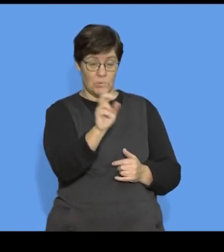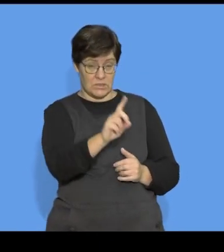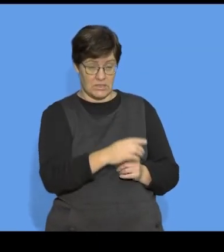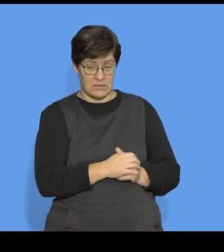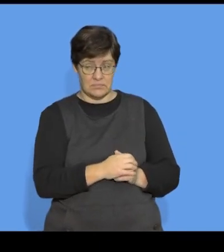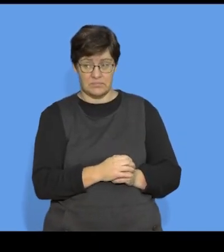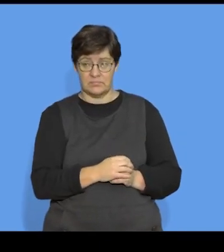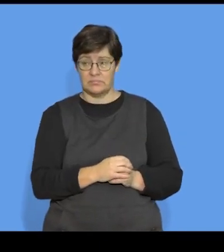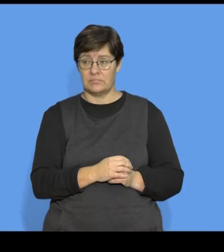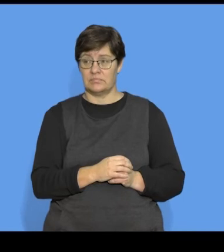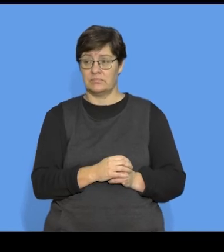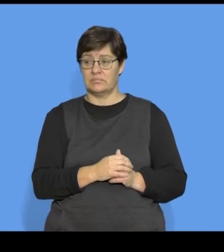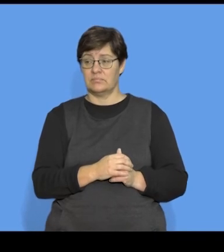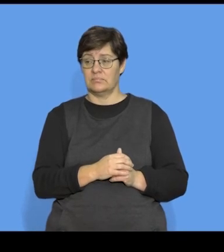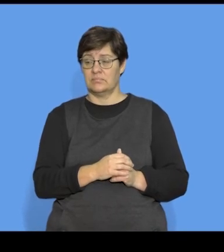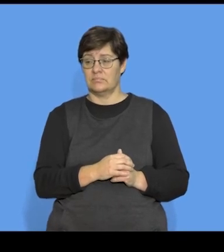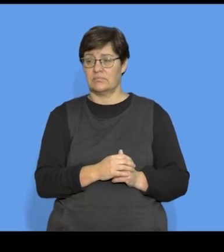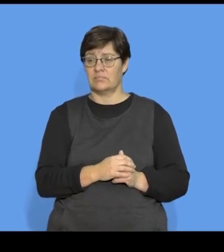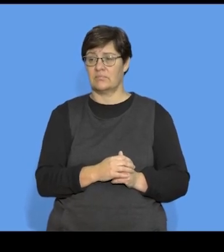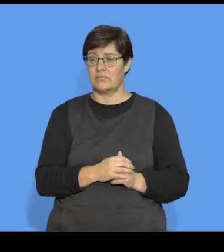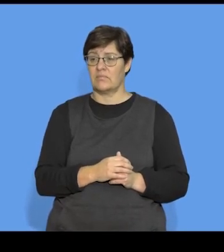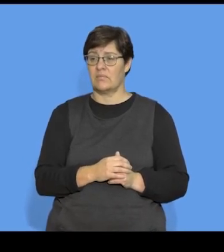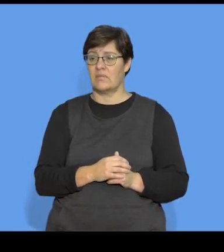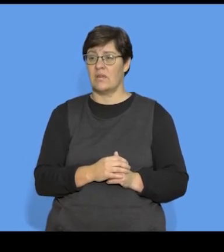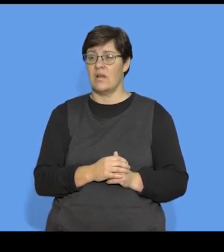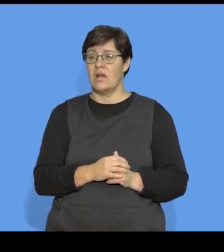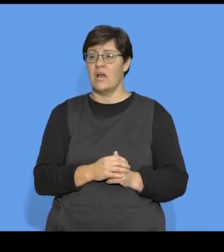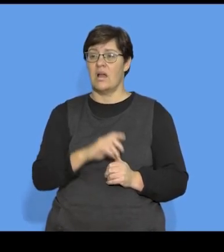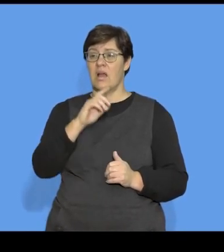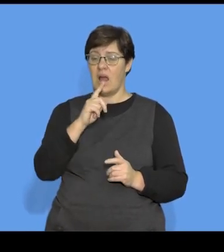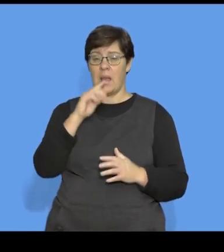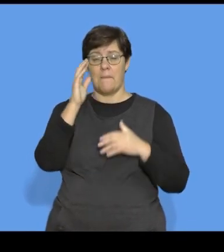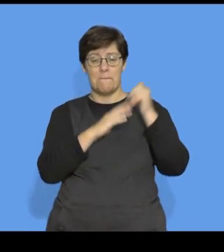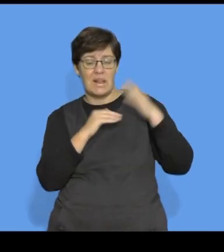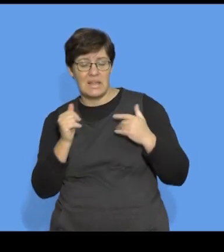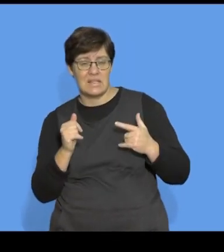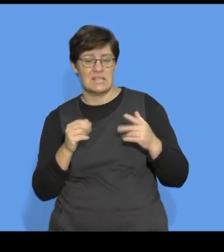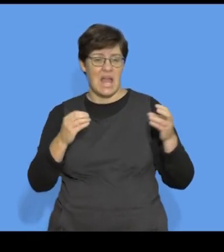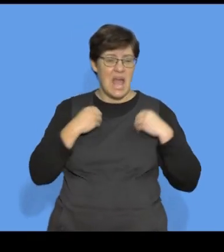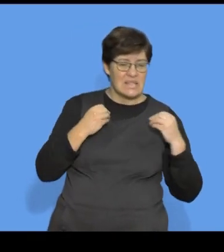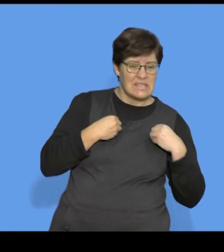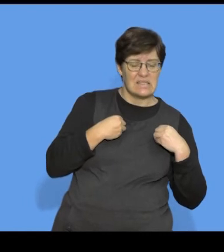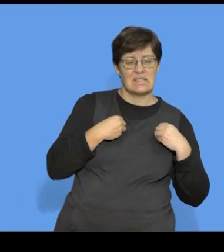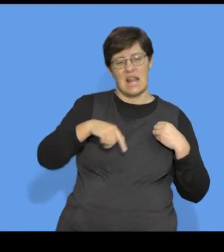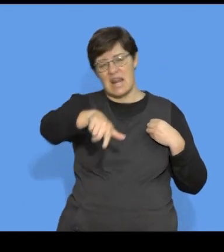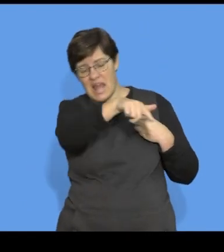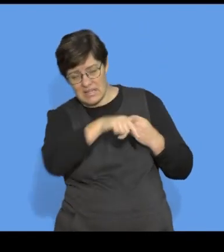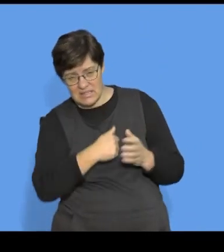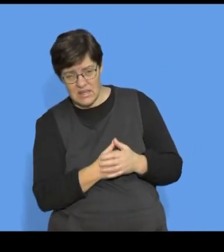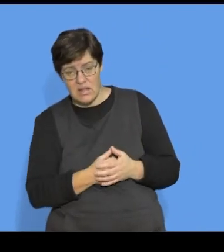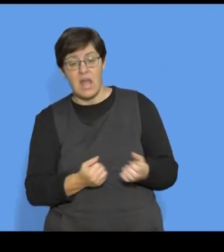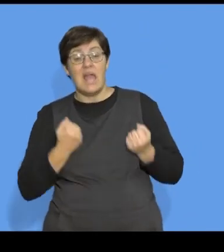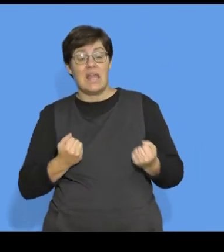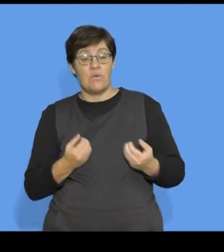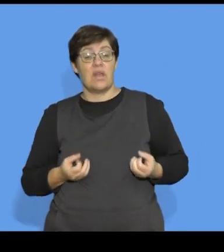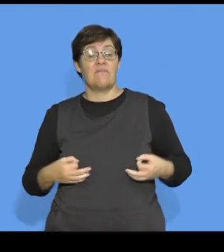We're now looking at our tangible asset in terms of land and buildings. Right. We start